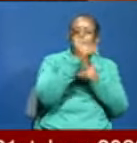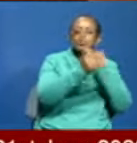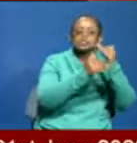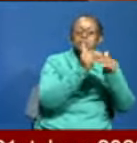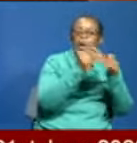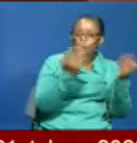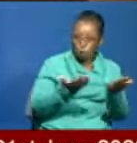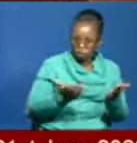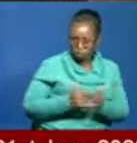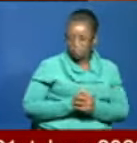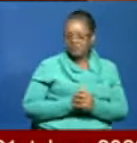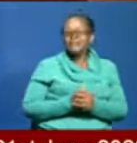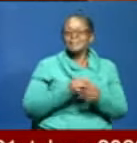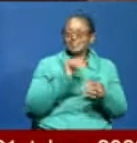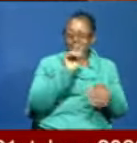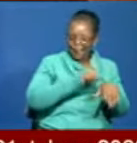of